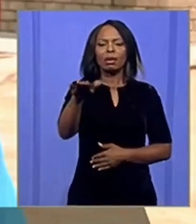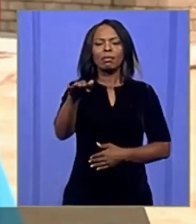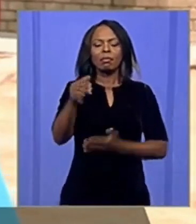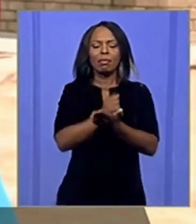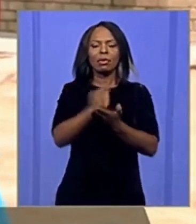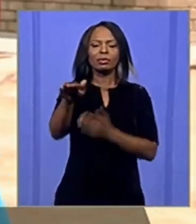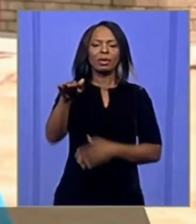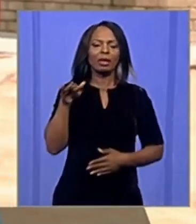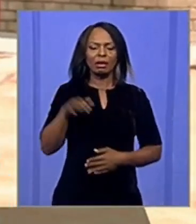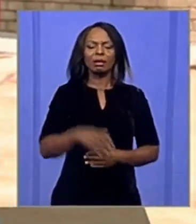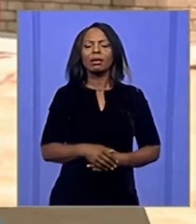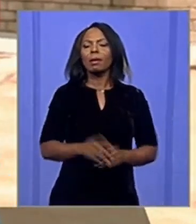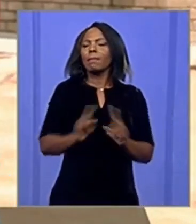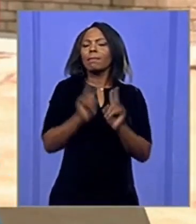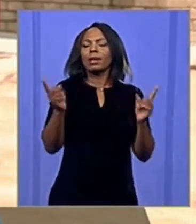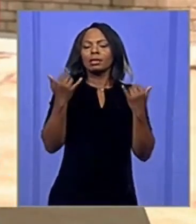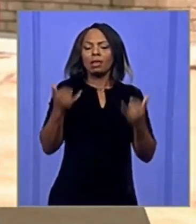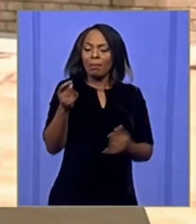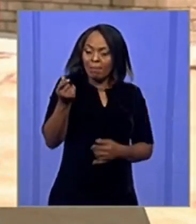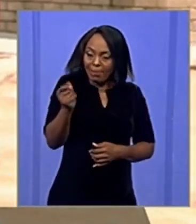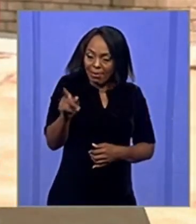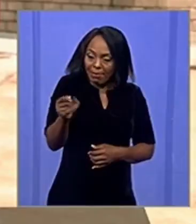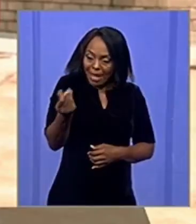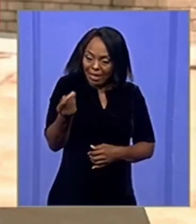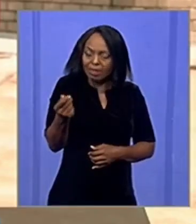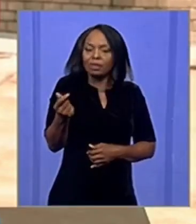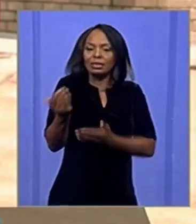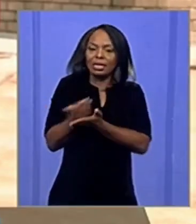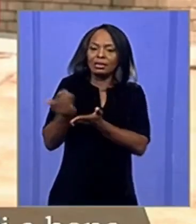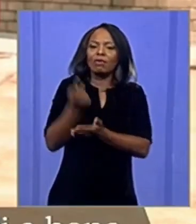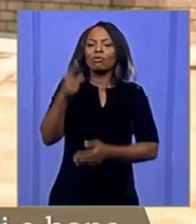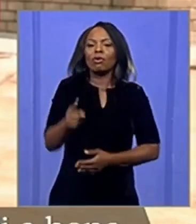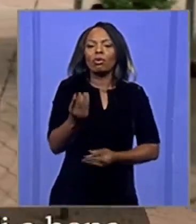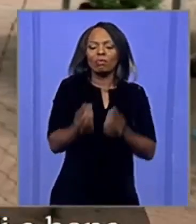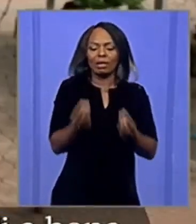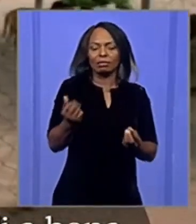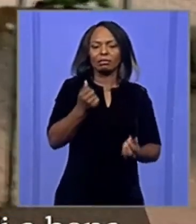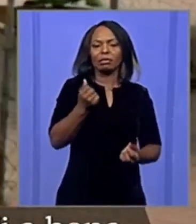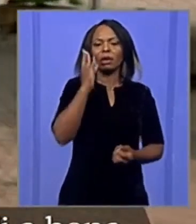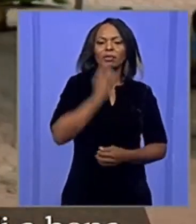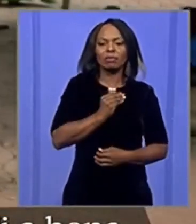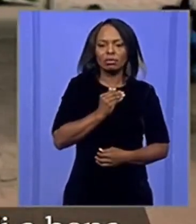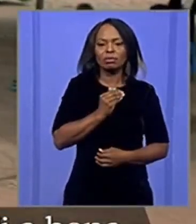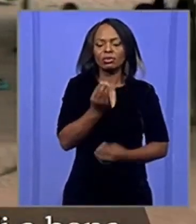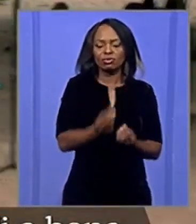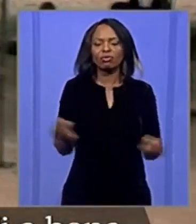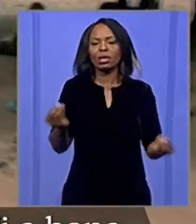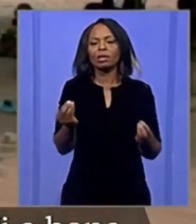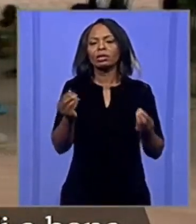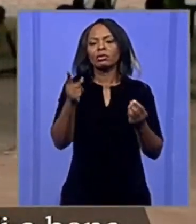bana dikolong amile ba bona ba re bona a bana tšhelete pele ka e le gore ke gale ke ntse